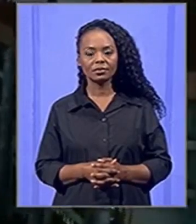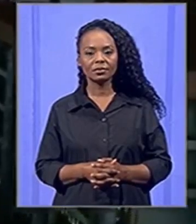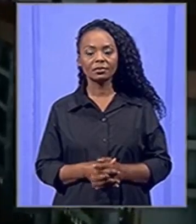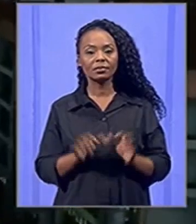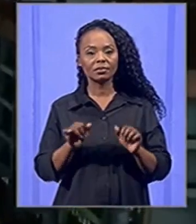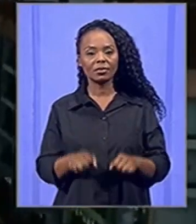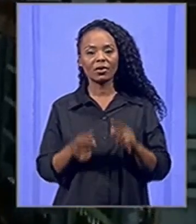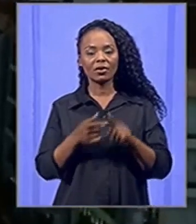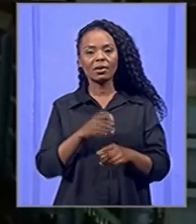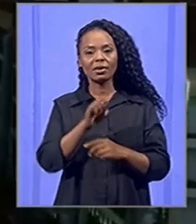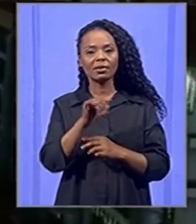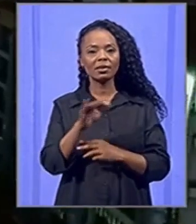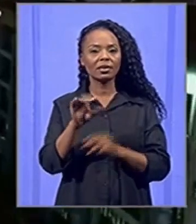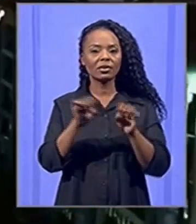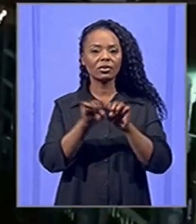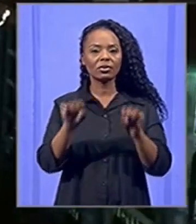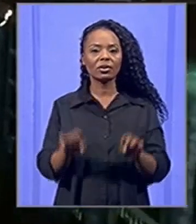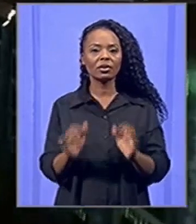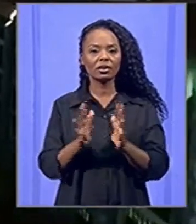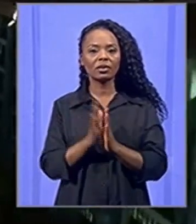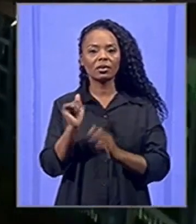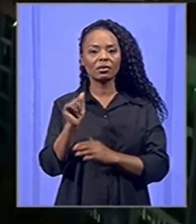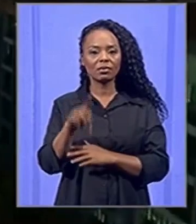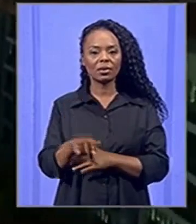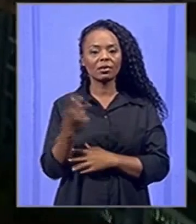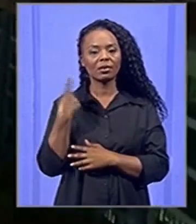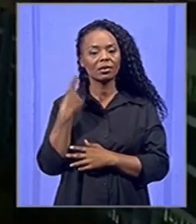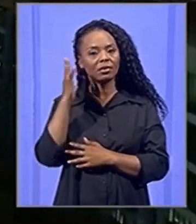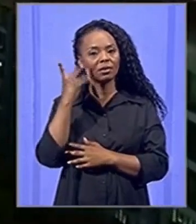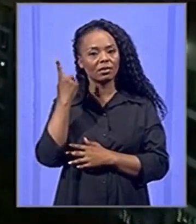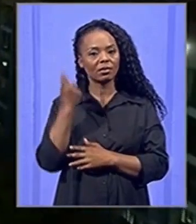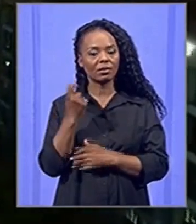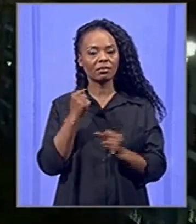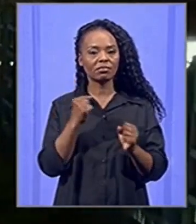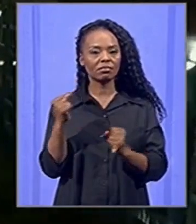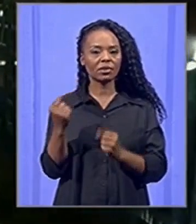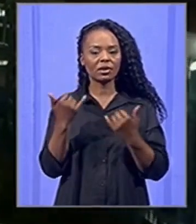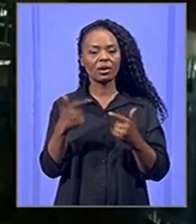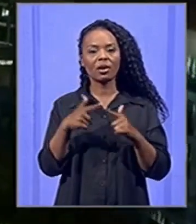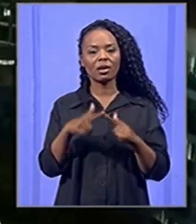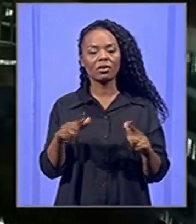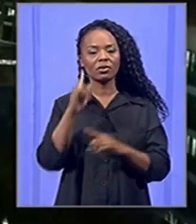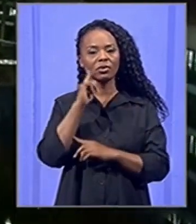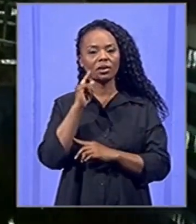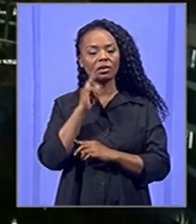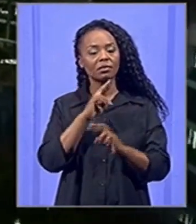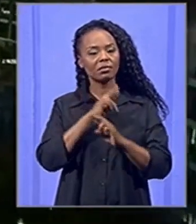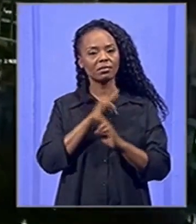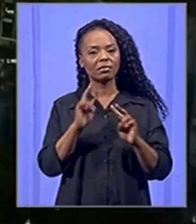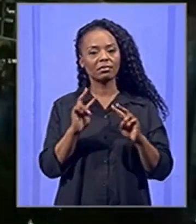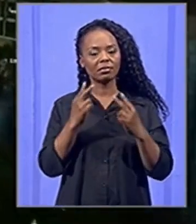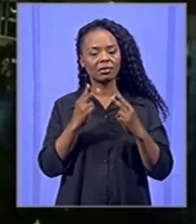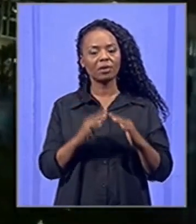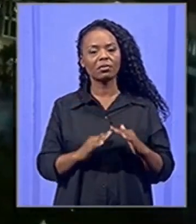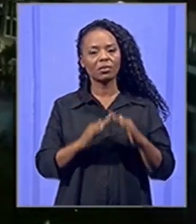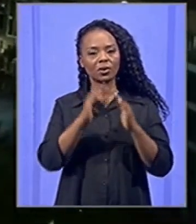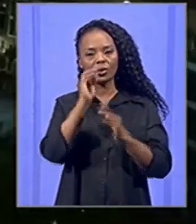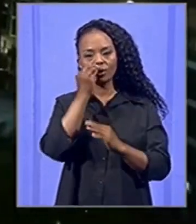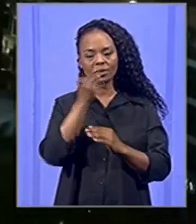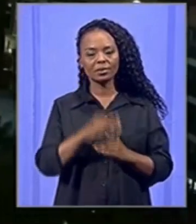Ka tlamanalo go tswa SABC Studio 10 Auckland Park na le Trifosan Tsolengwe re go tsetsa kgaso ya dikgang tsa Setswana re ketle mmogo ka